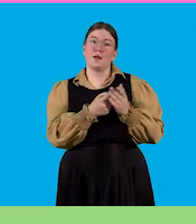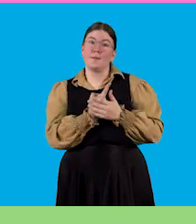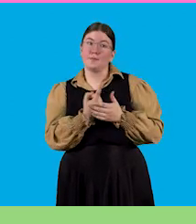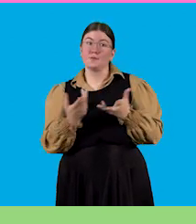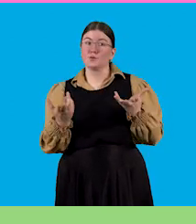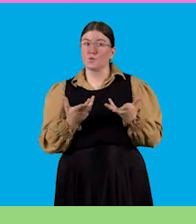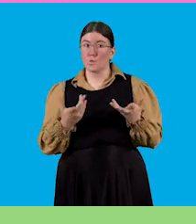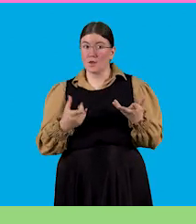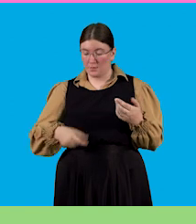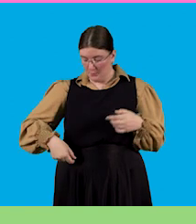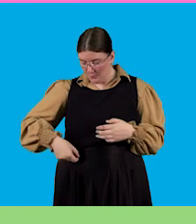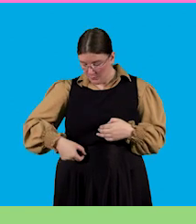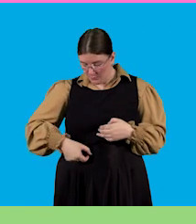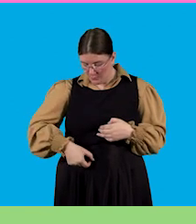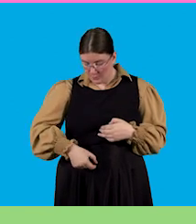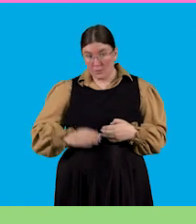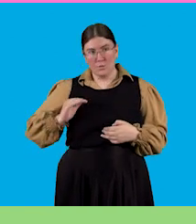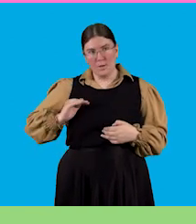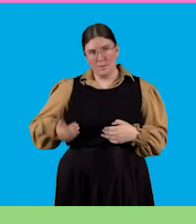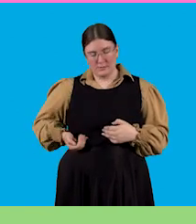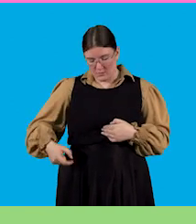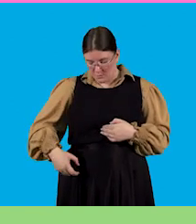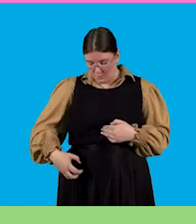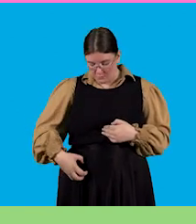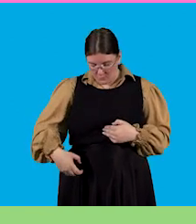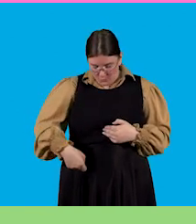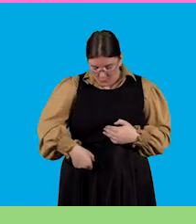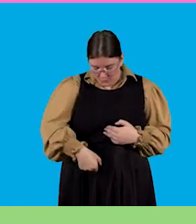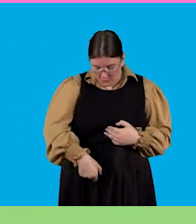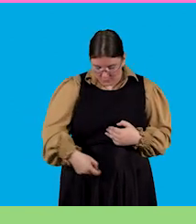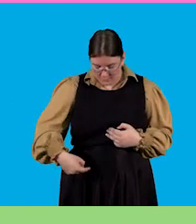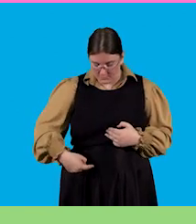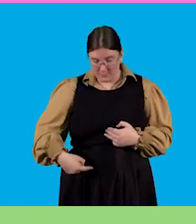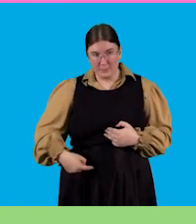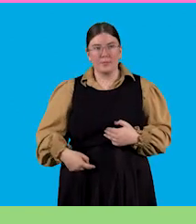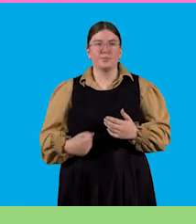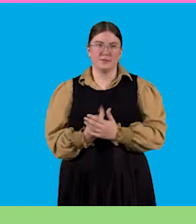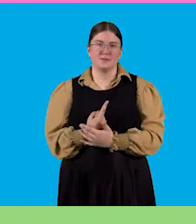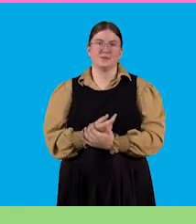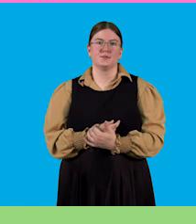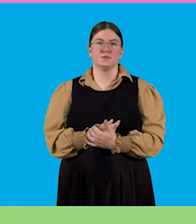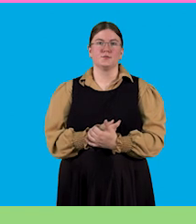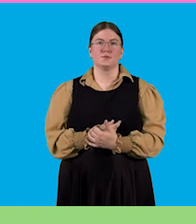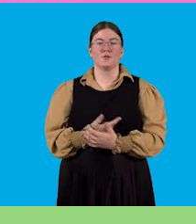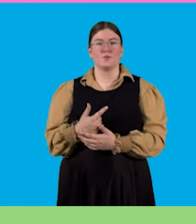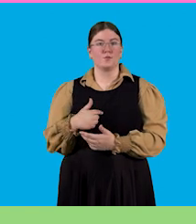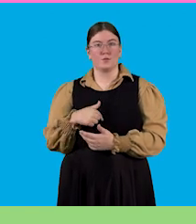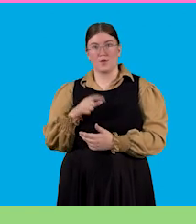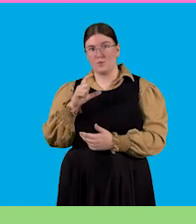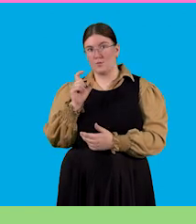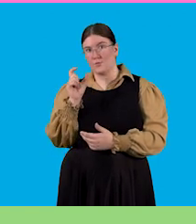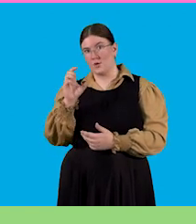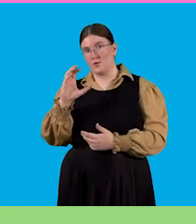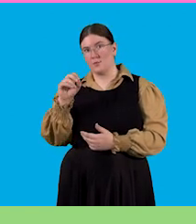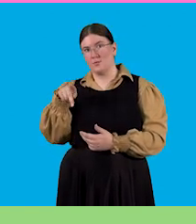takes place in the fallopian tubes of females. Okay, we've used